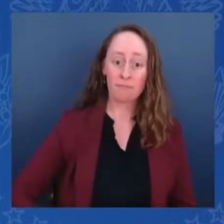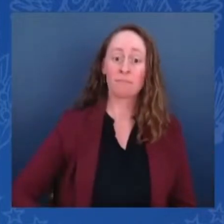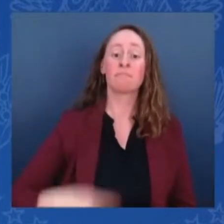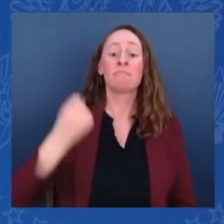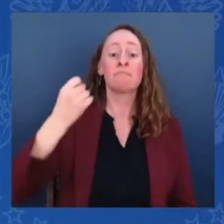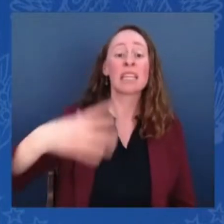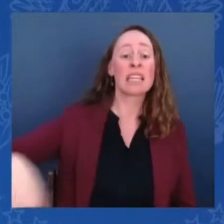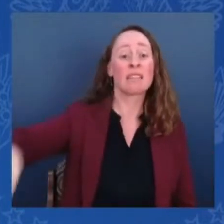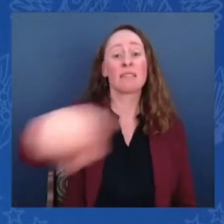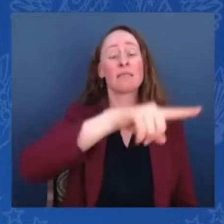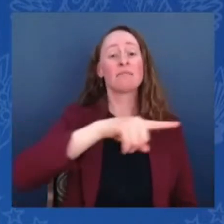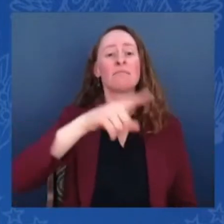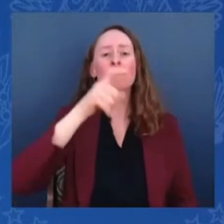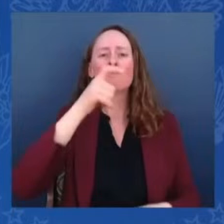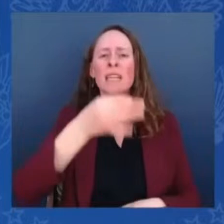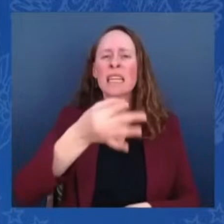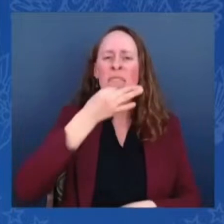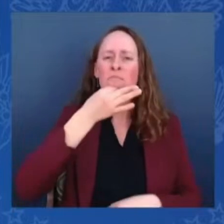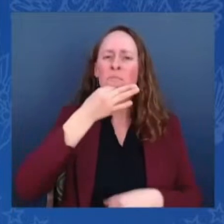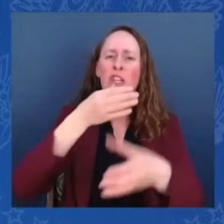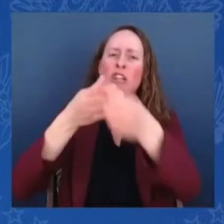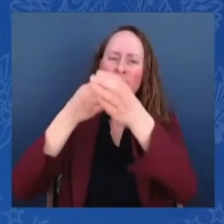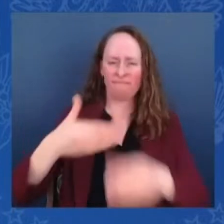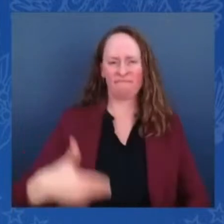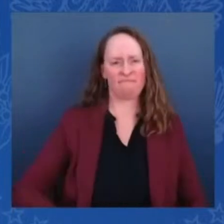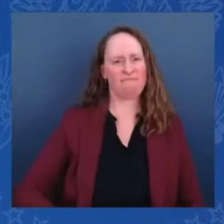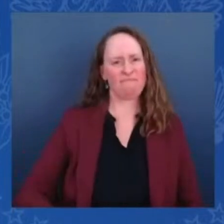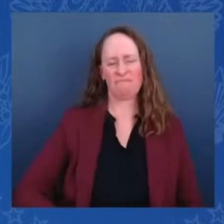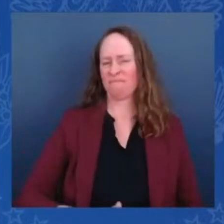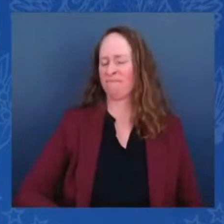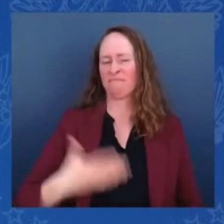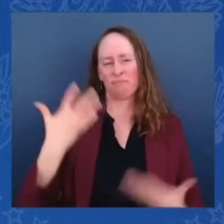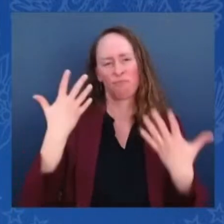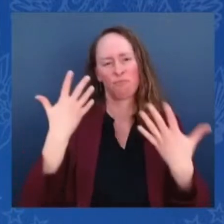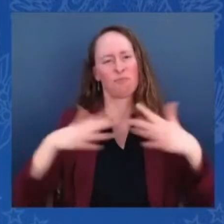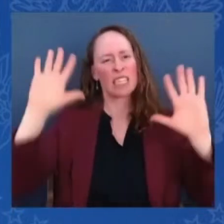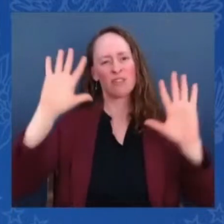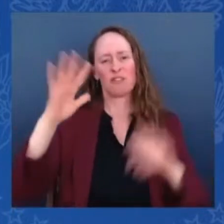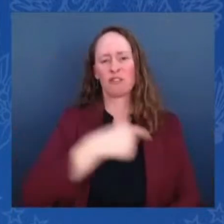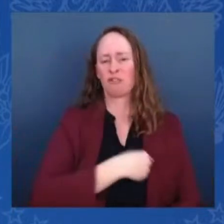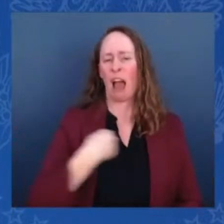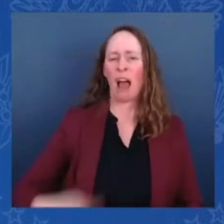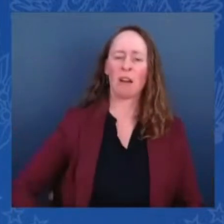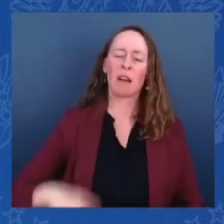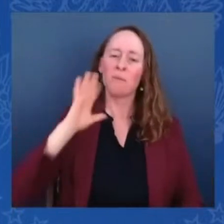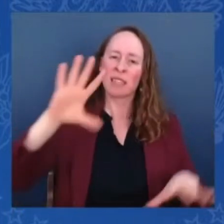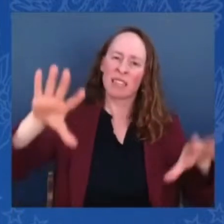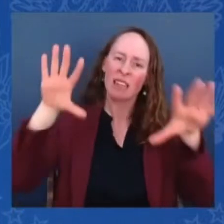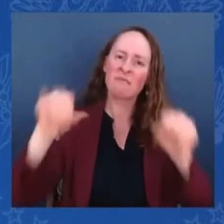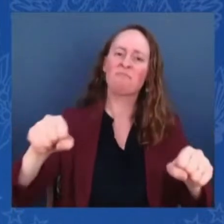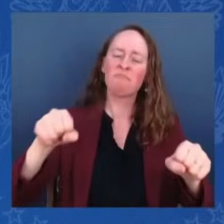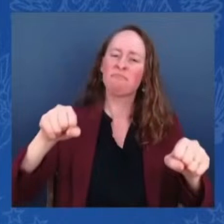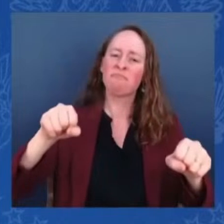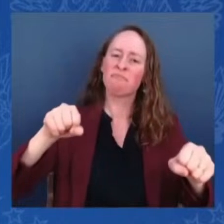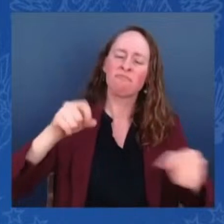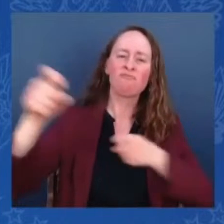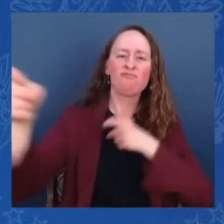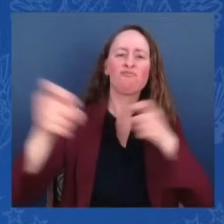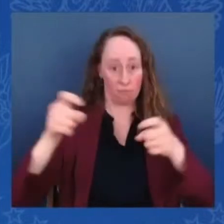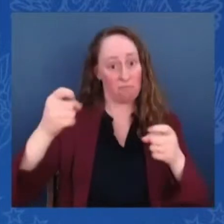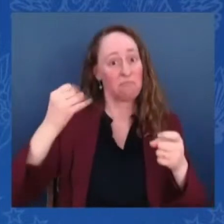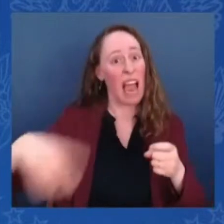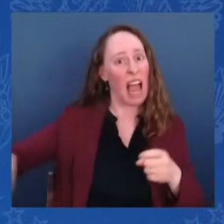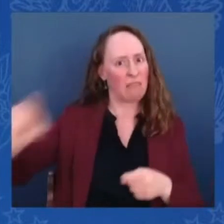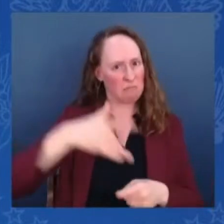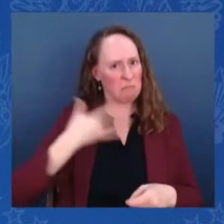was inevitable that China's economy would surpass ours. According to many predictions, that would happen by the year 2030 or